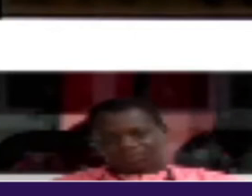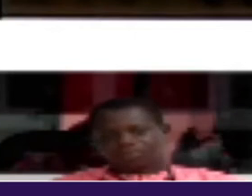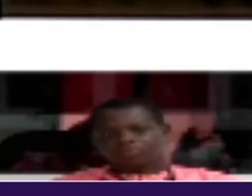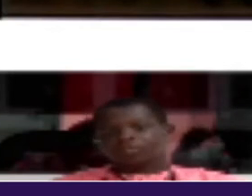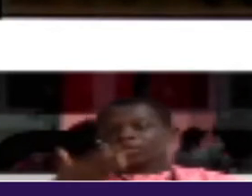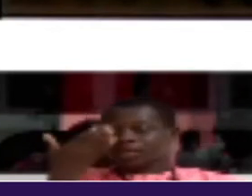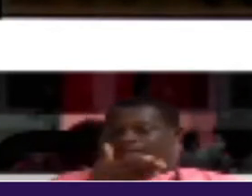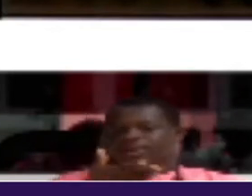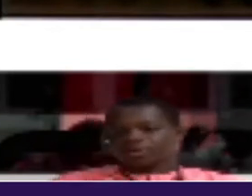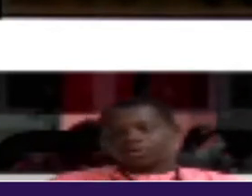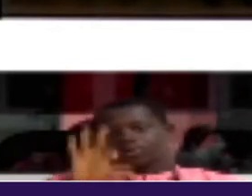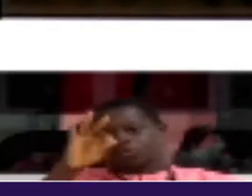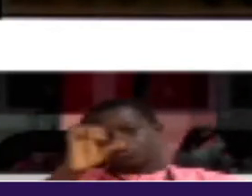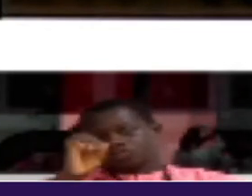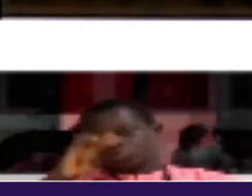pickup.